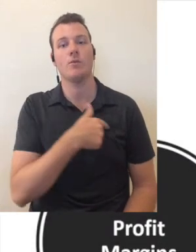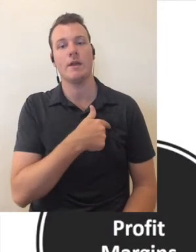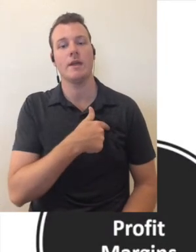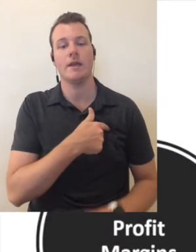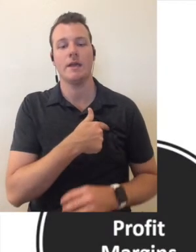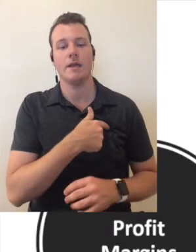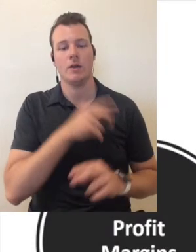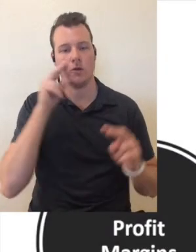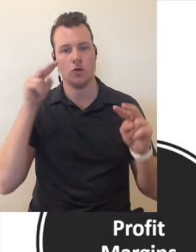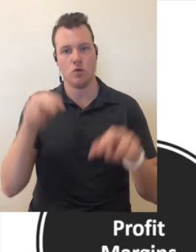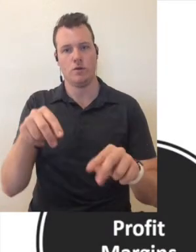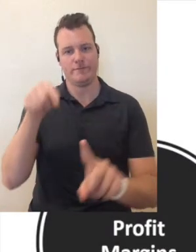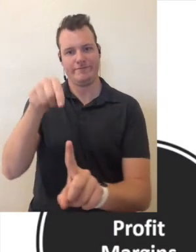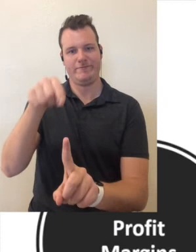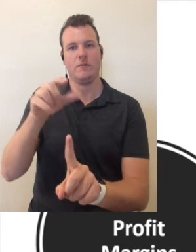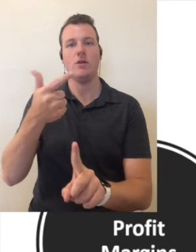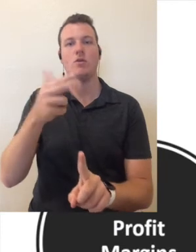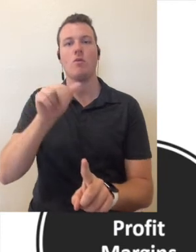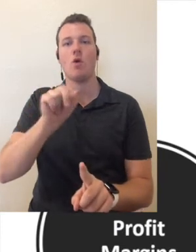Okay.